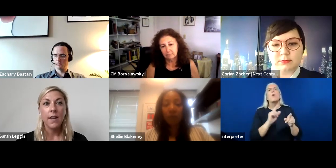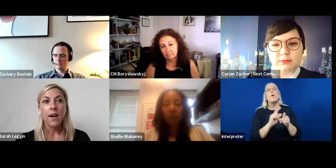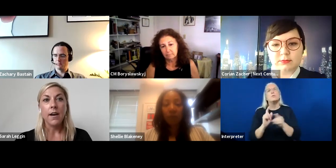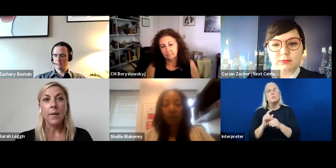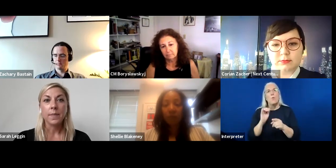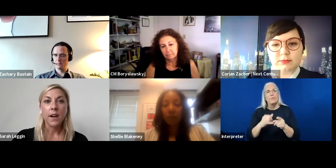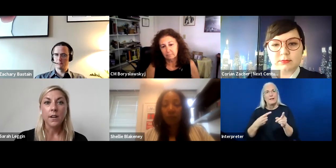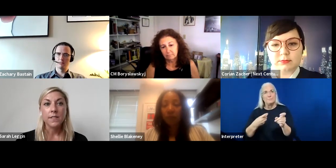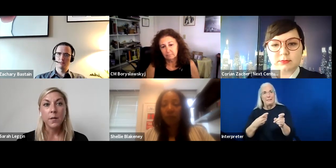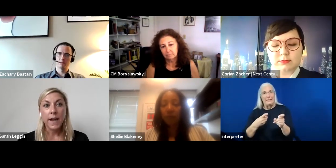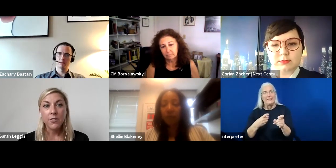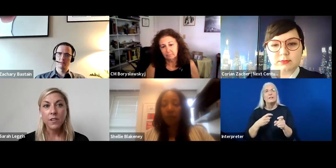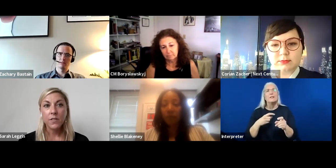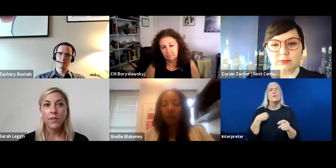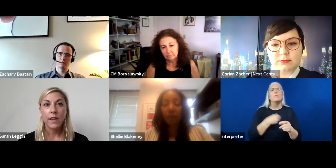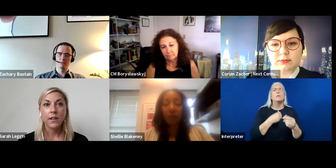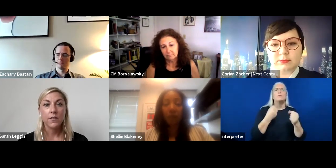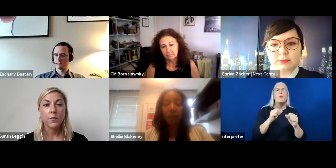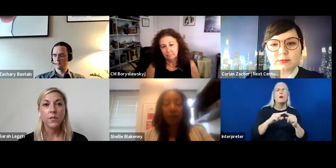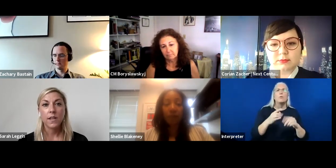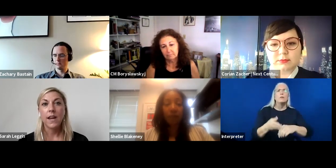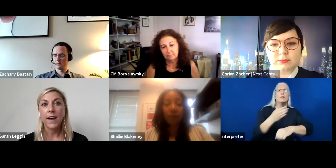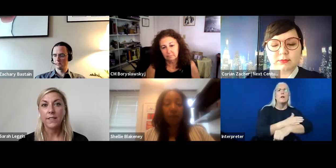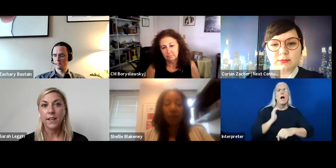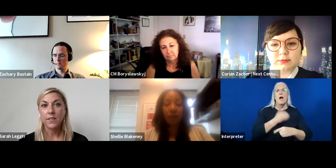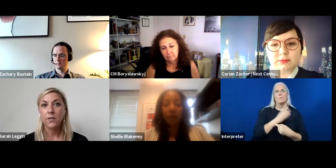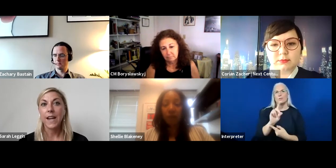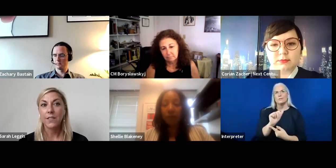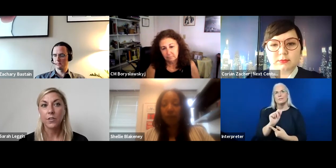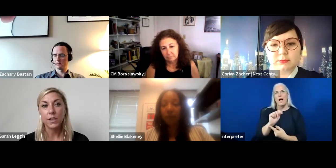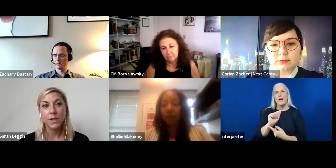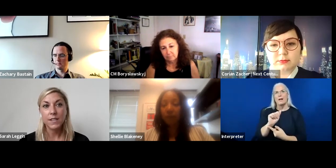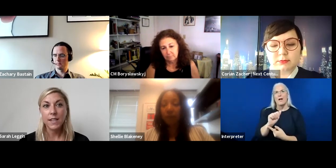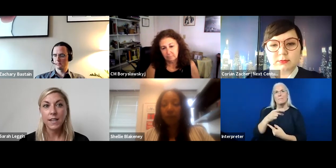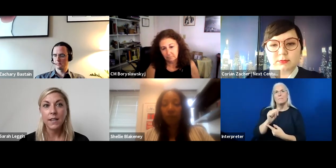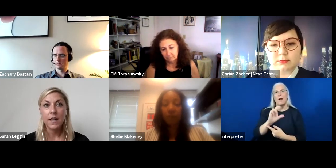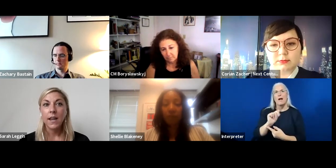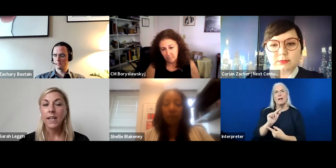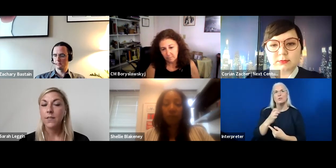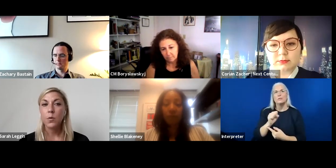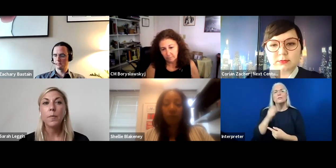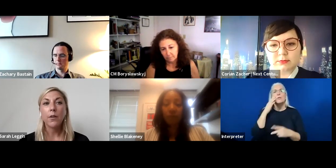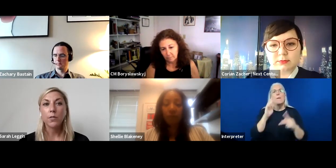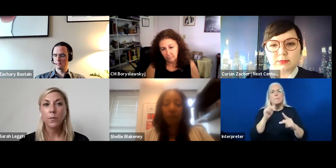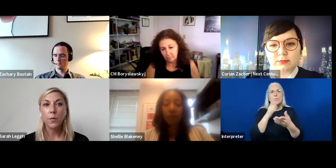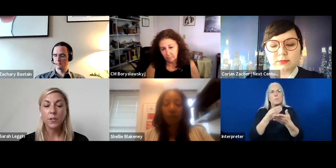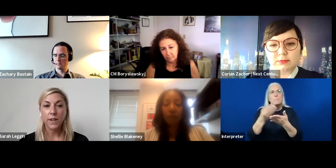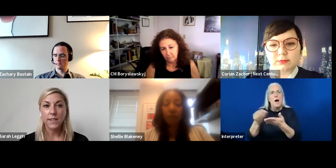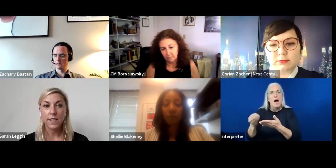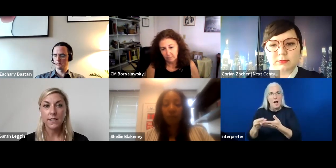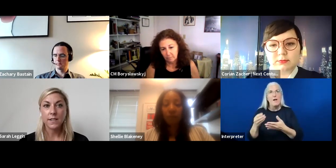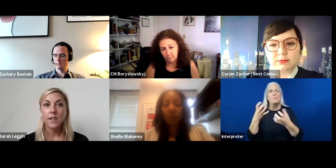enhancing our data packages so that consumers can have access to enhanced or unlimited data and even more powerful